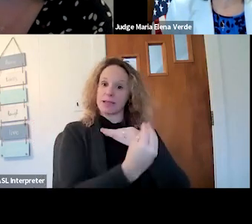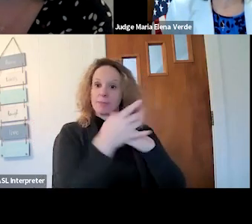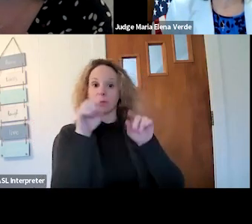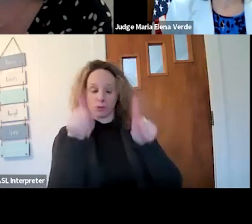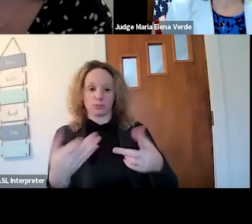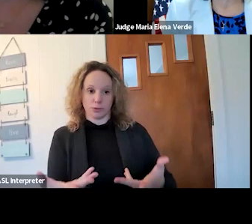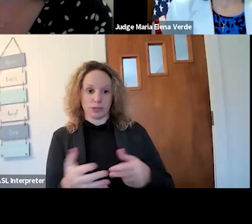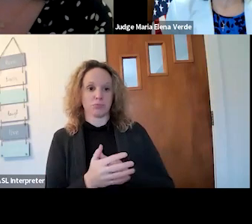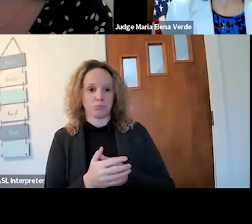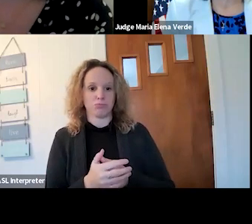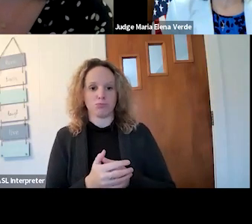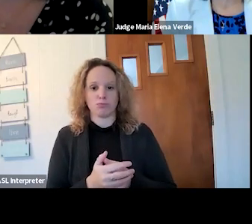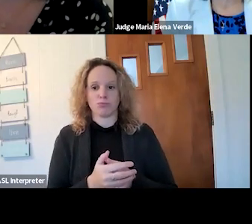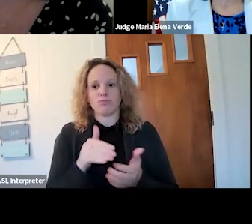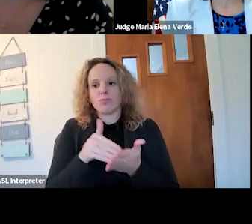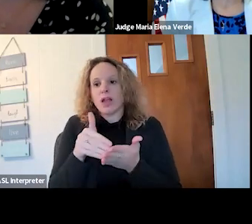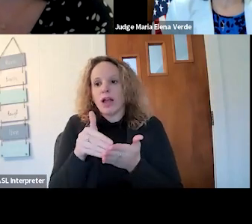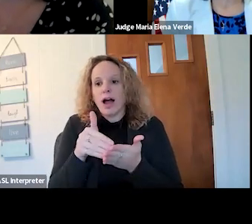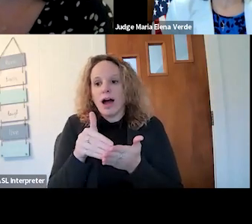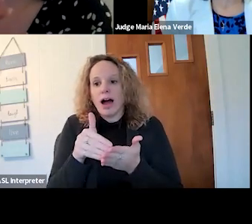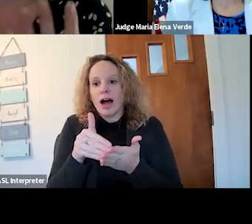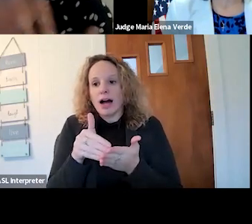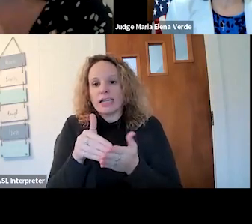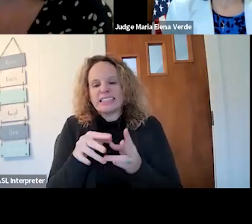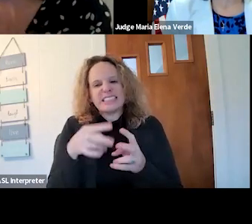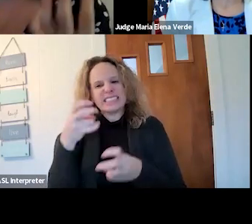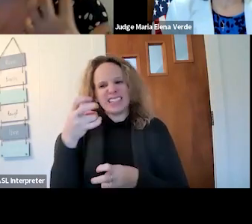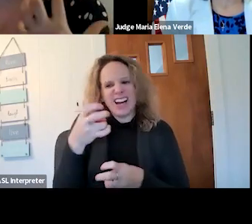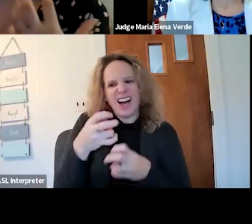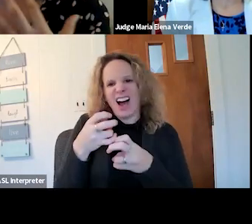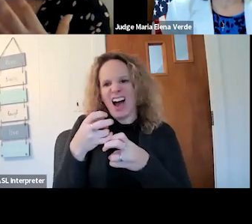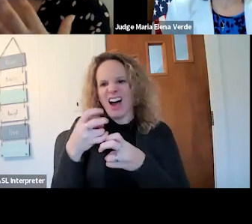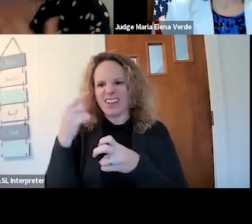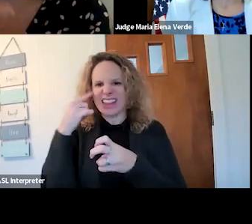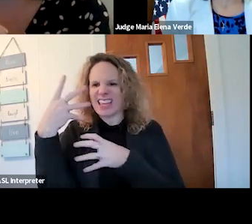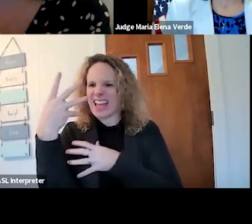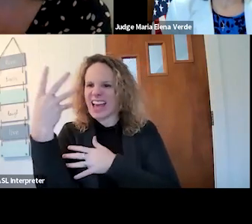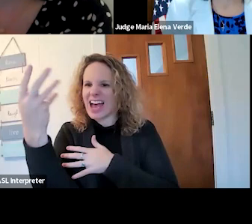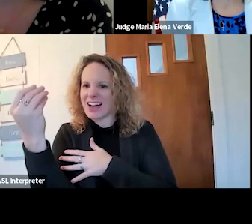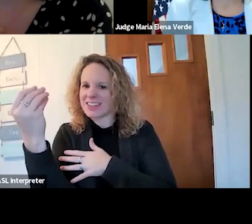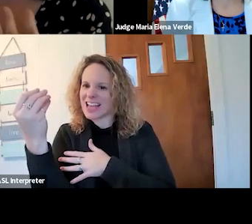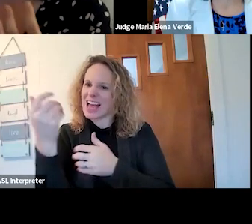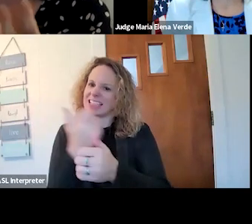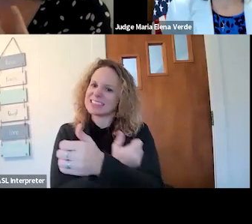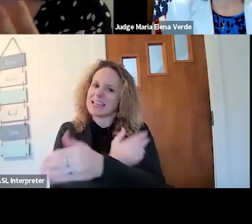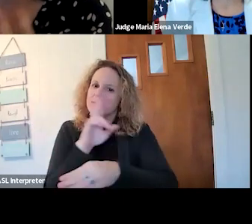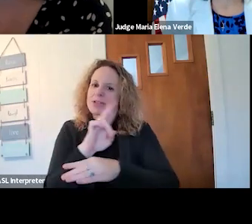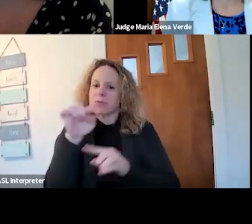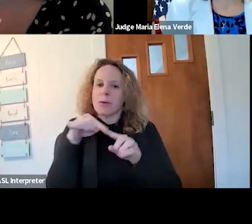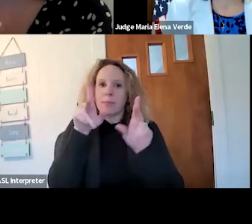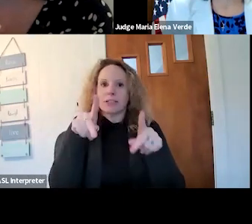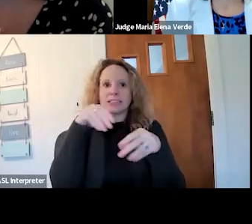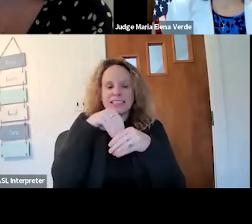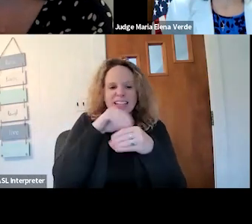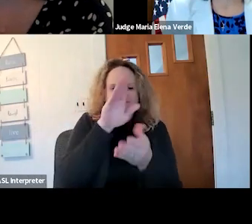them. It is often very hard to think outside of substance use when someone is in the thick